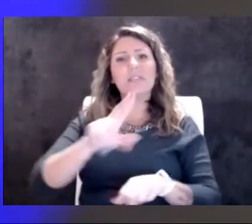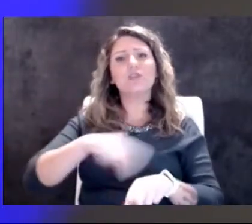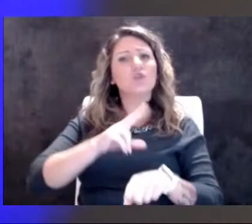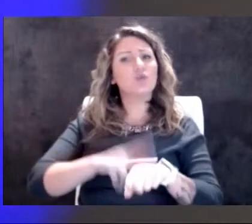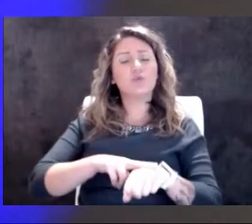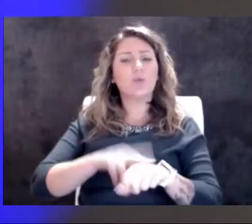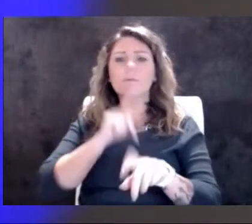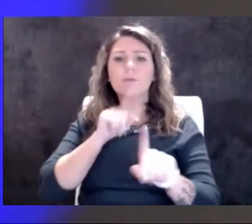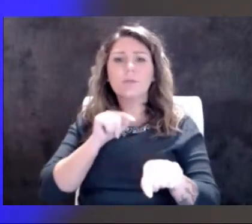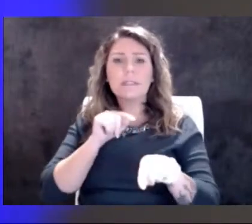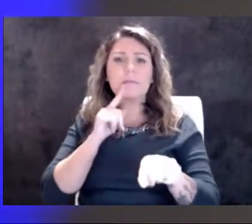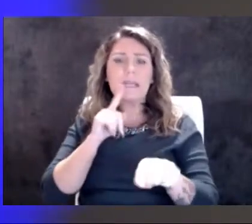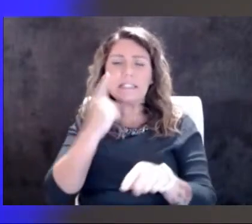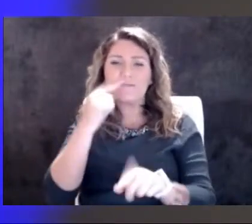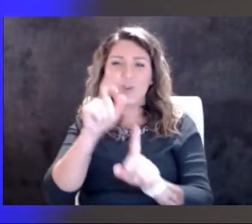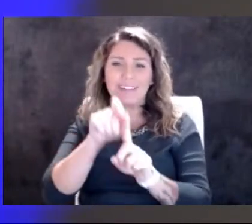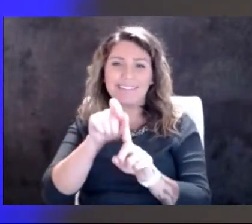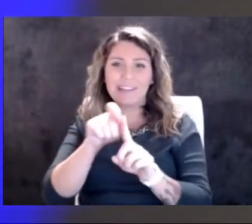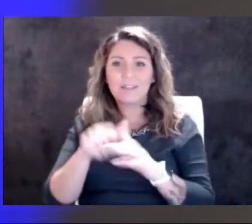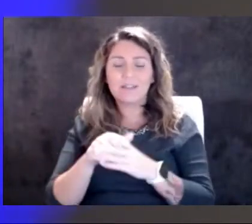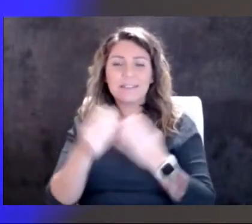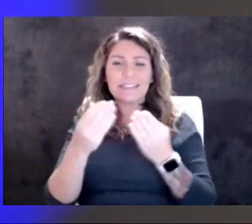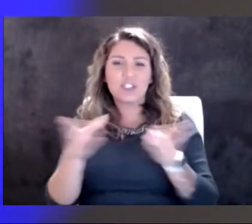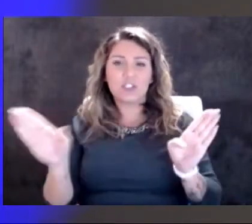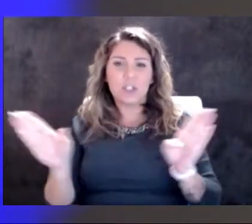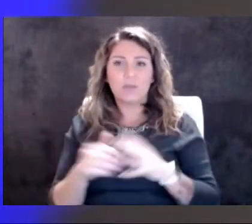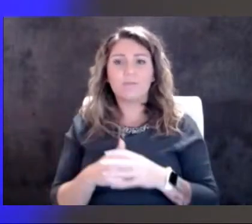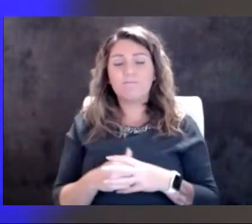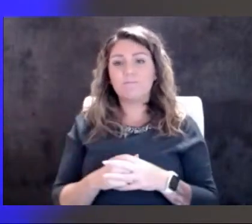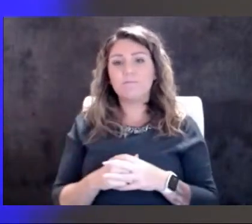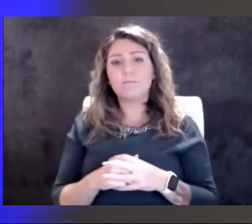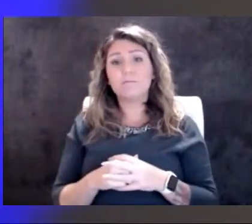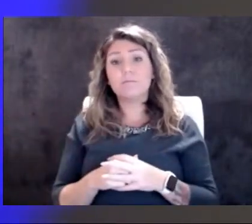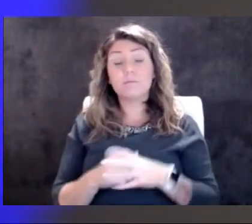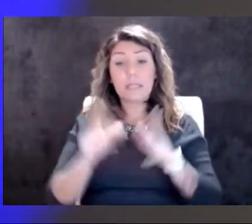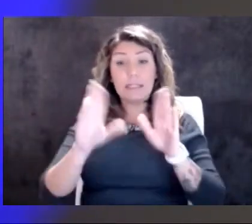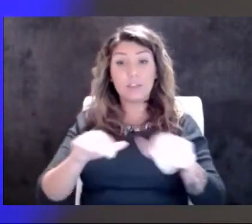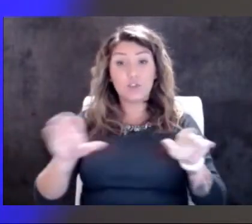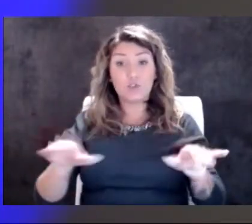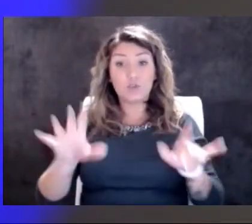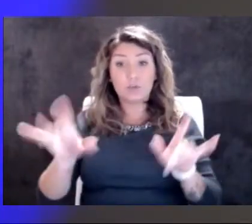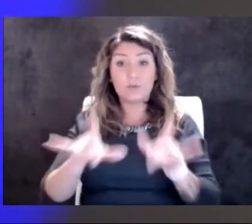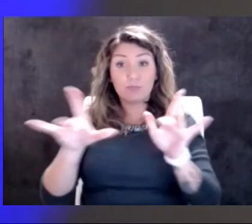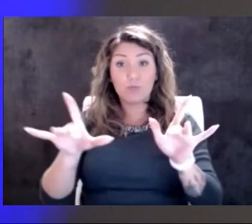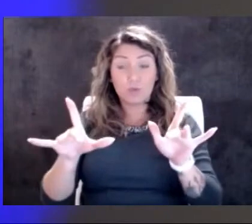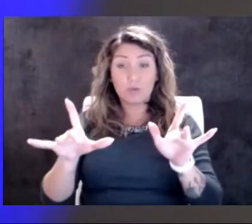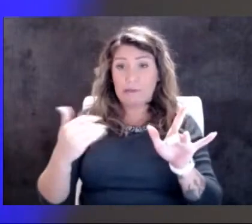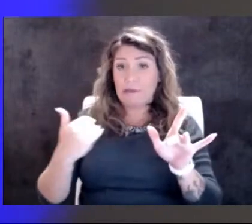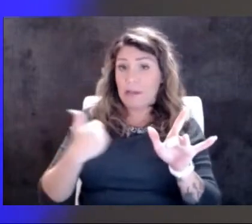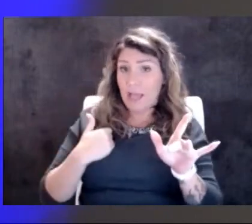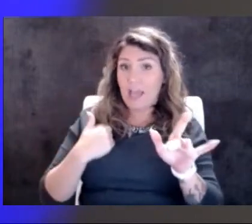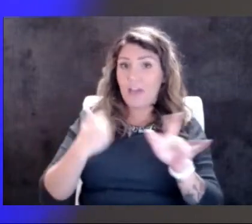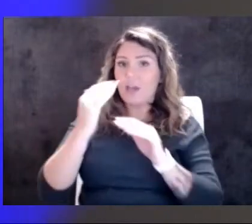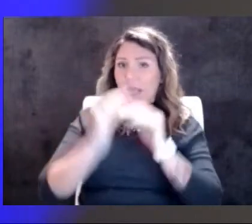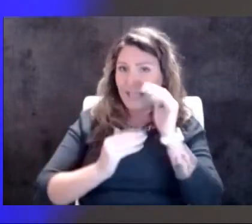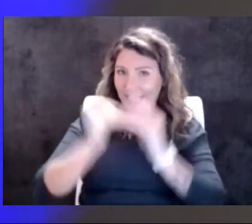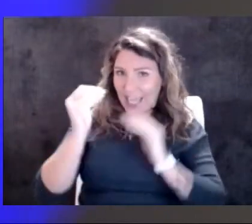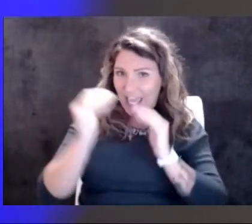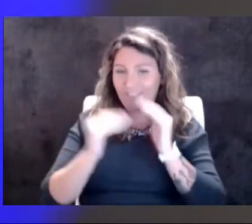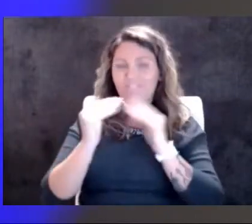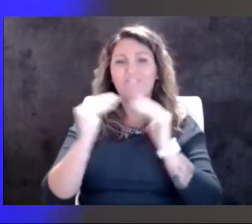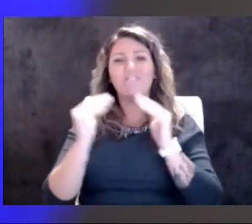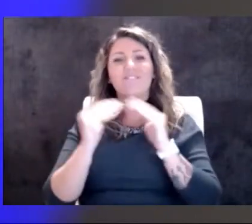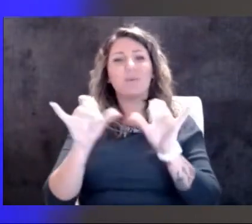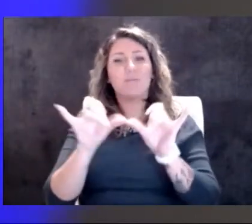to needles in general. At Children's Mercy, we do have comfort measures for kids that we can implement